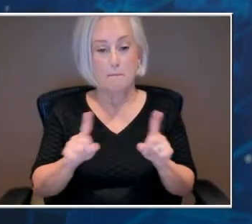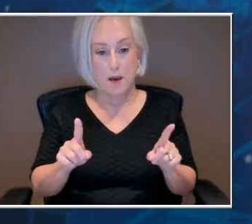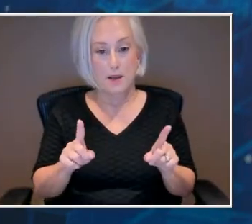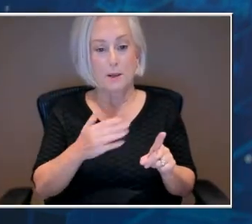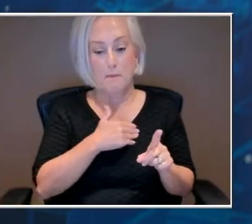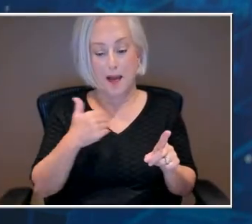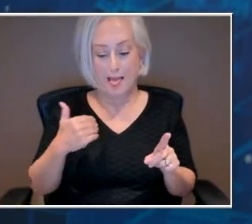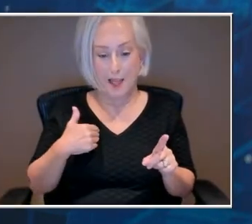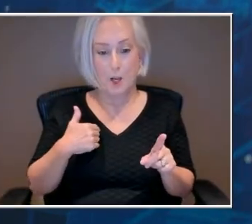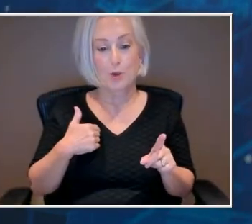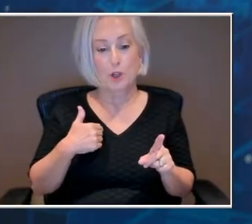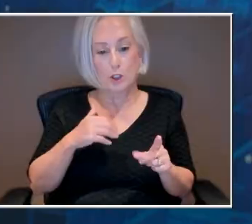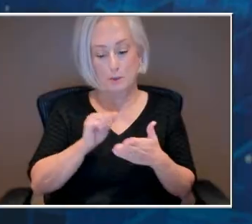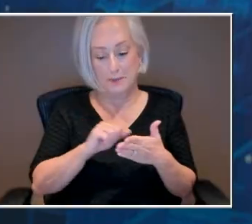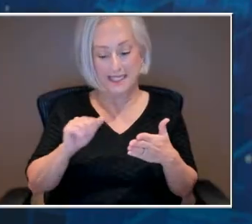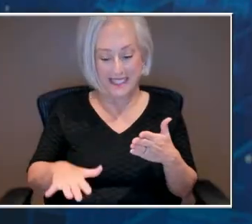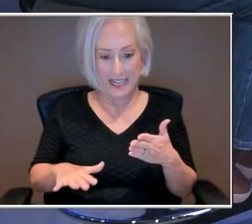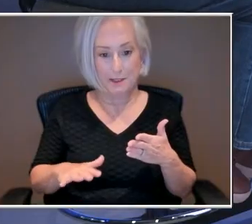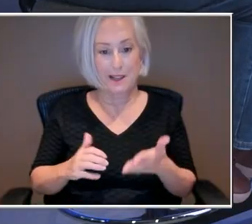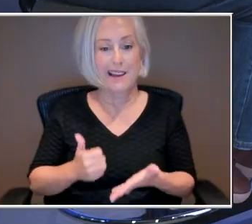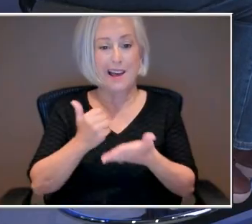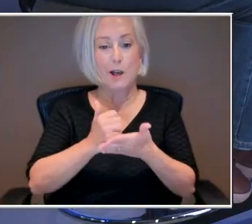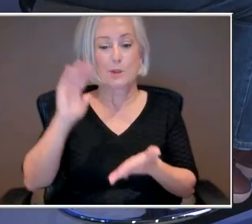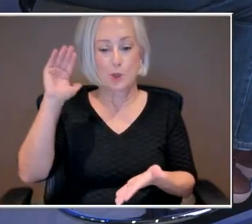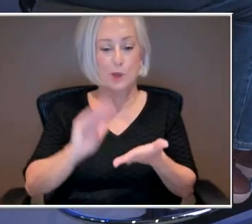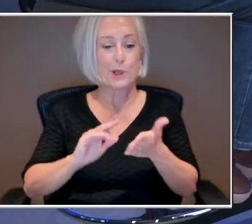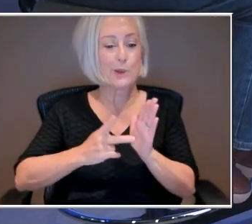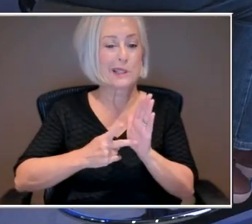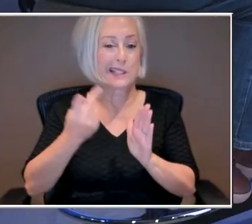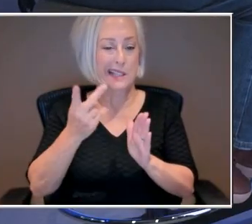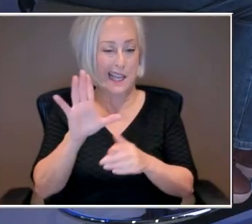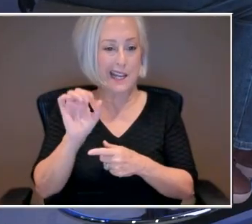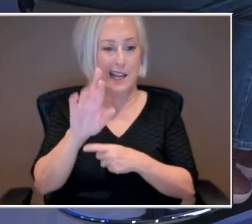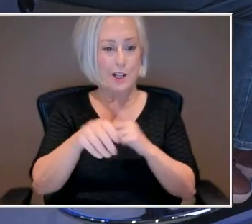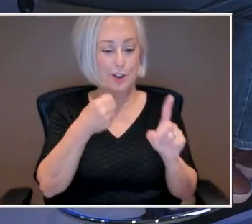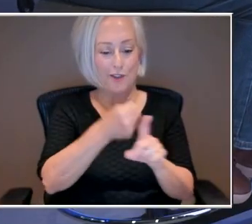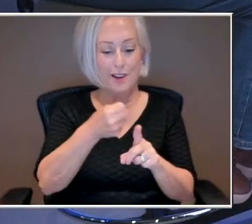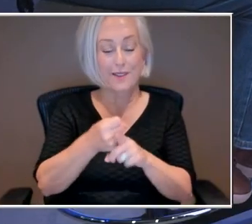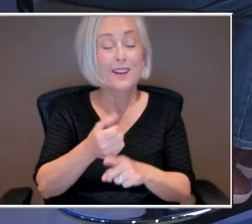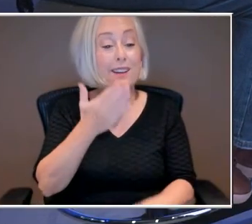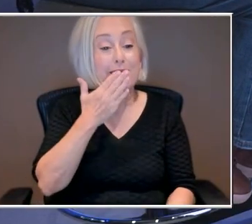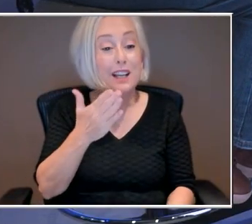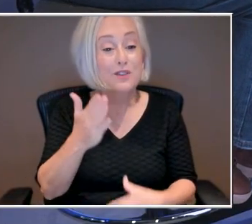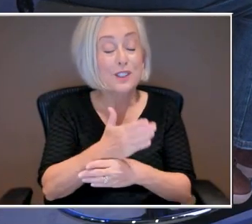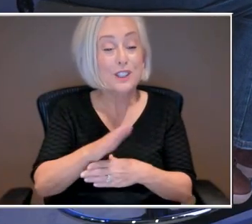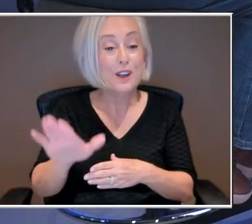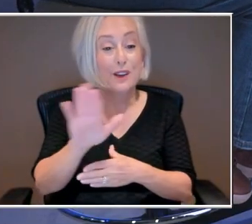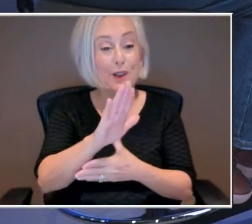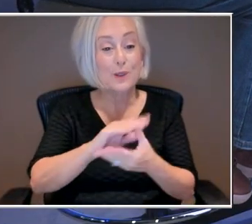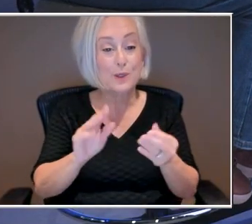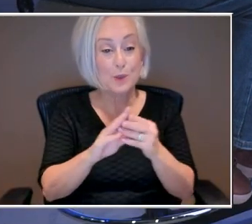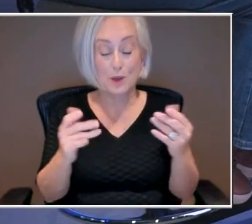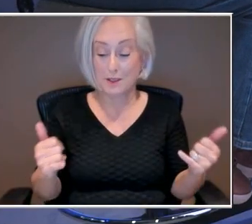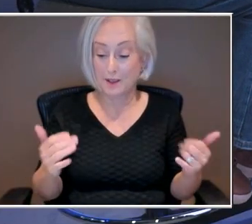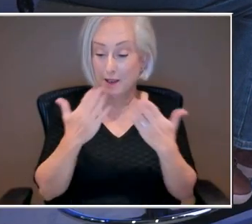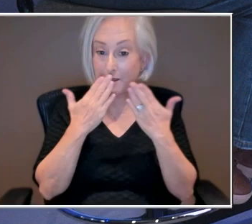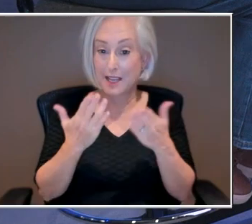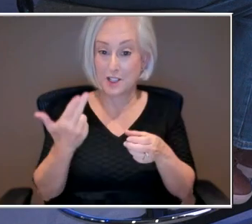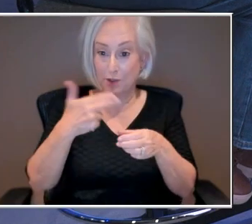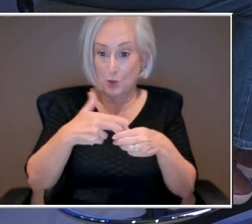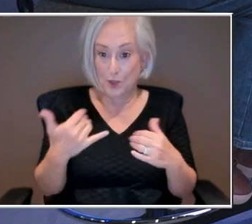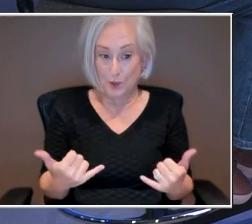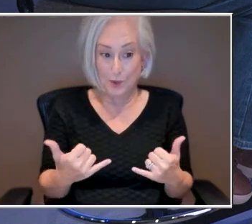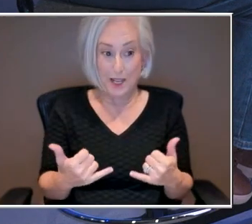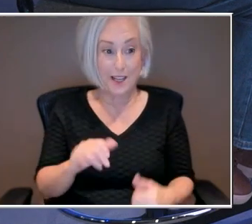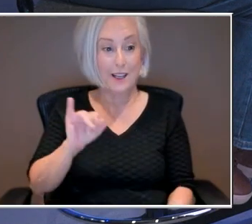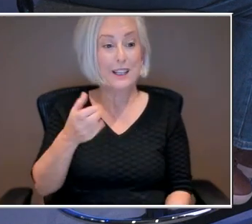second primary cancer. Jordon, Josie, thank you so much for sharing your story today. We're so glad to have you both with us. Jordon, I